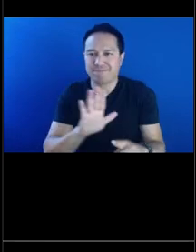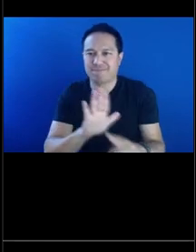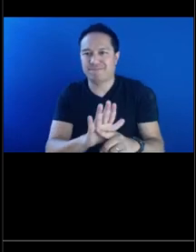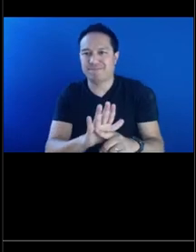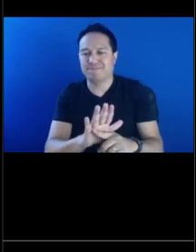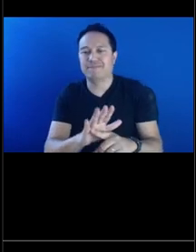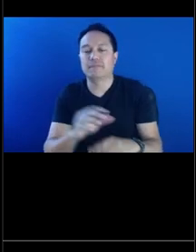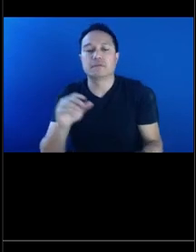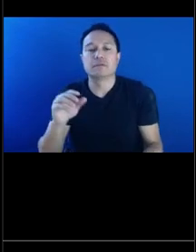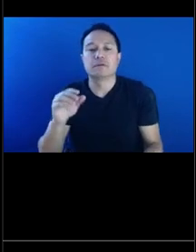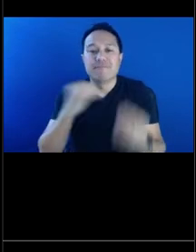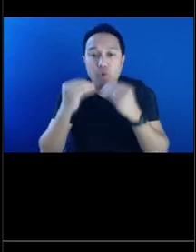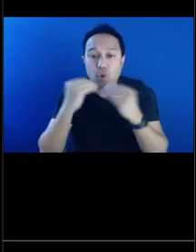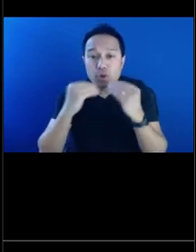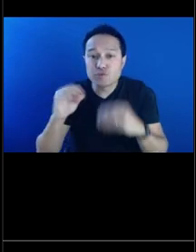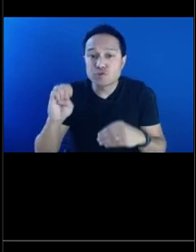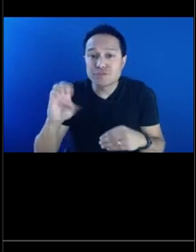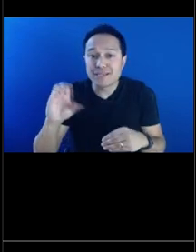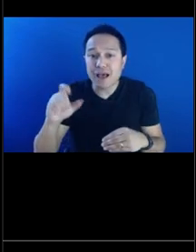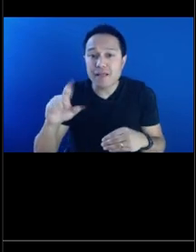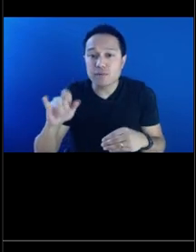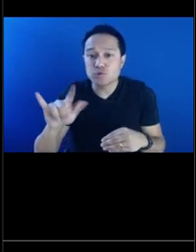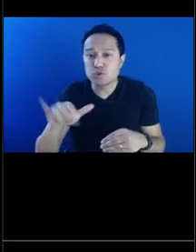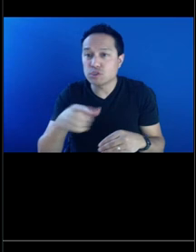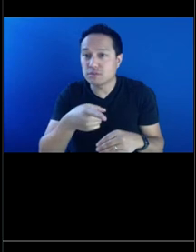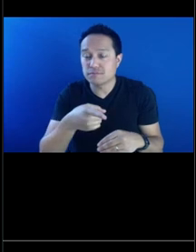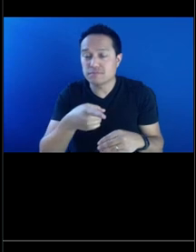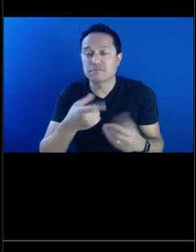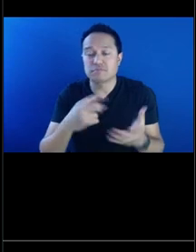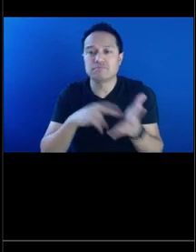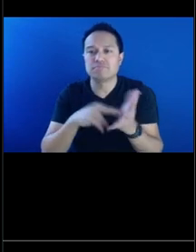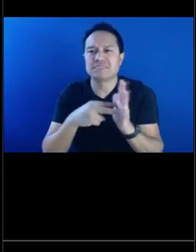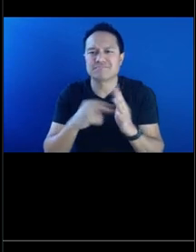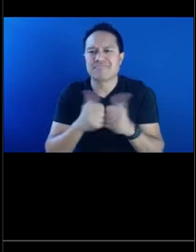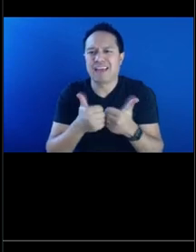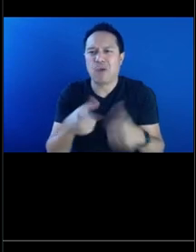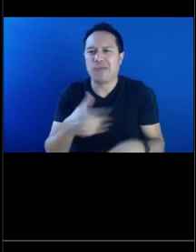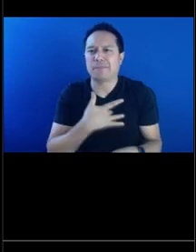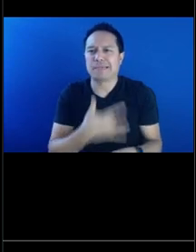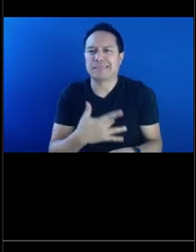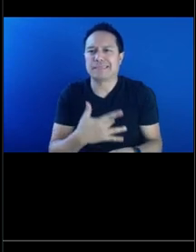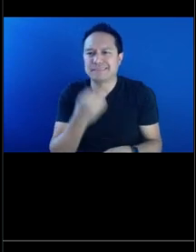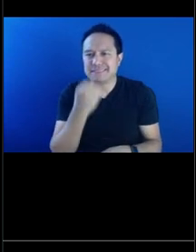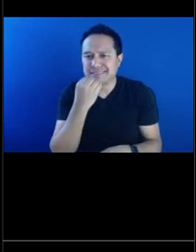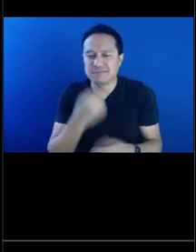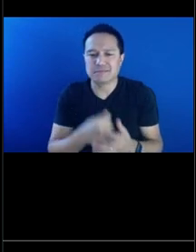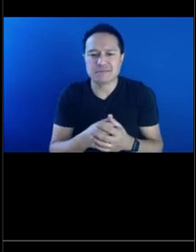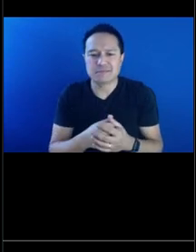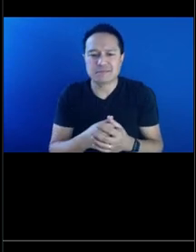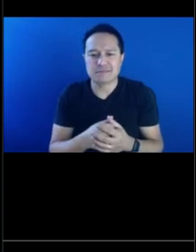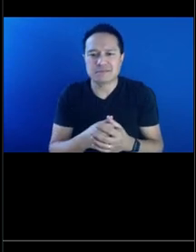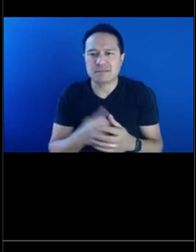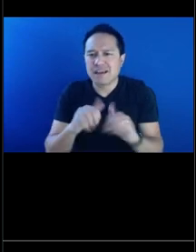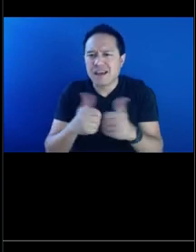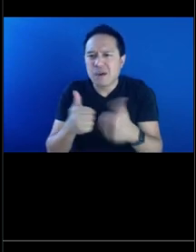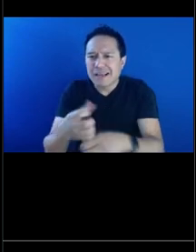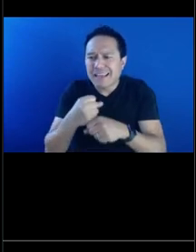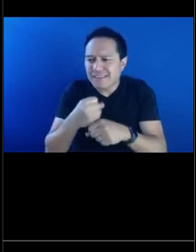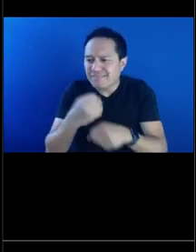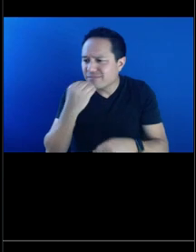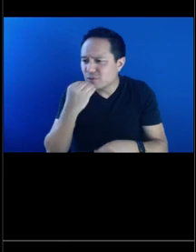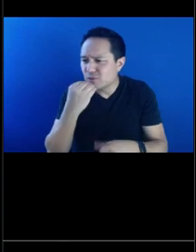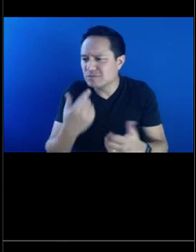foraging ecology, really what we mean is, how are they eating? Like, how are they getting their food, and